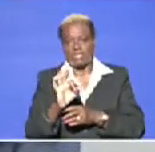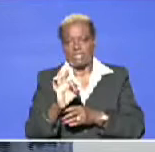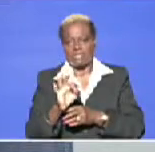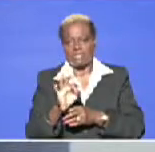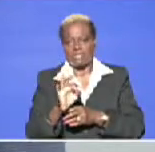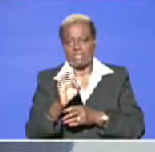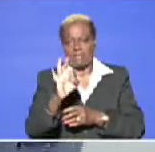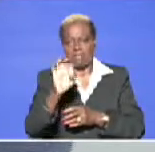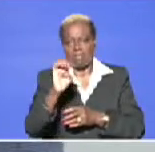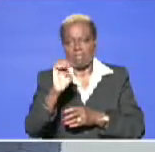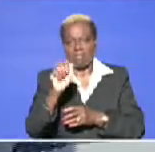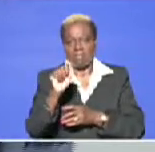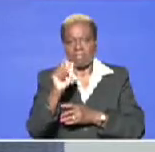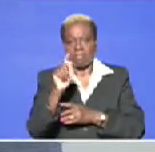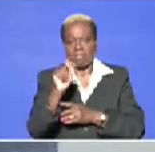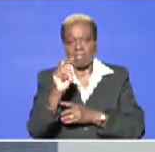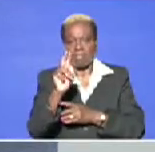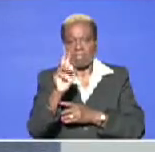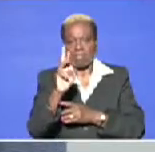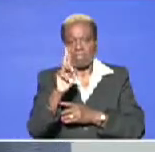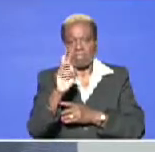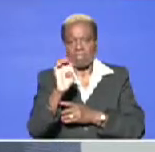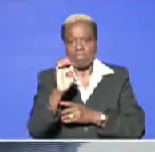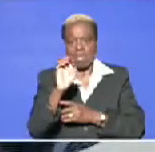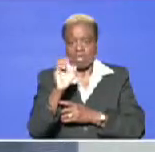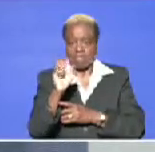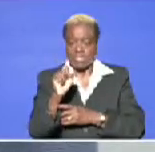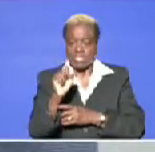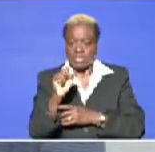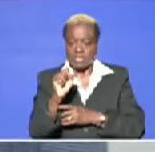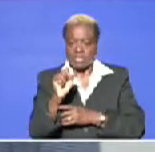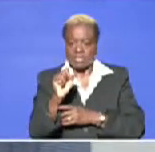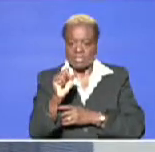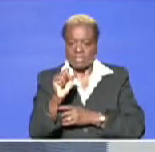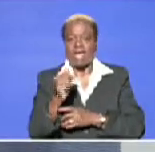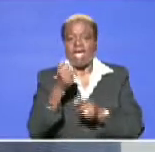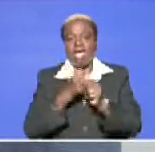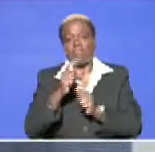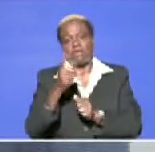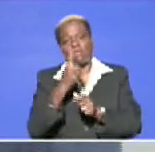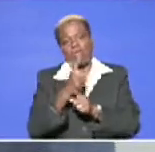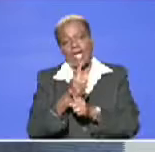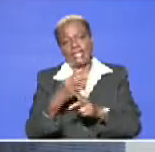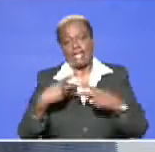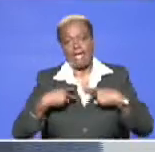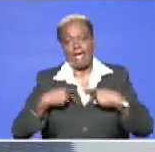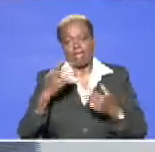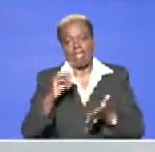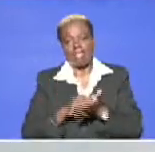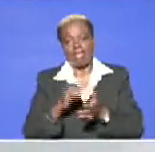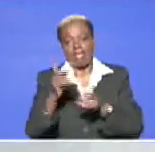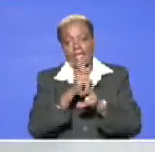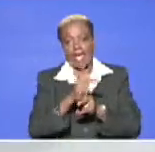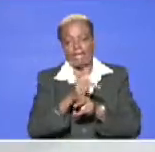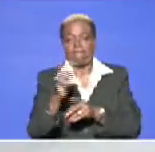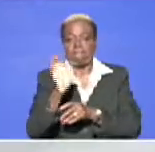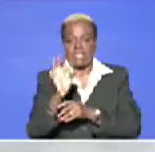we believe that everybody has the right to have all those kind of features and with an excellent performance